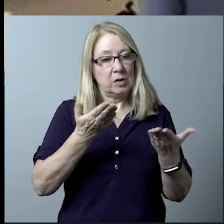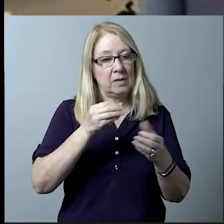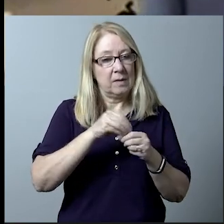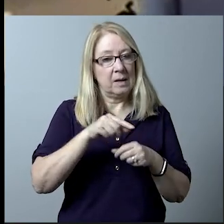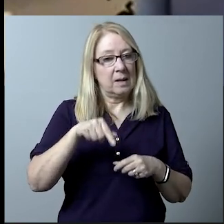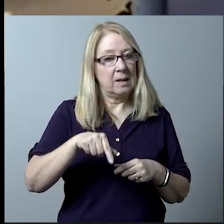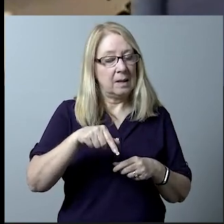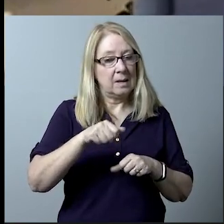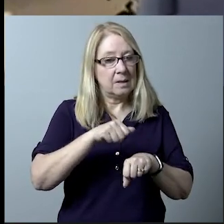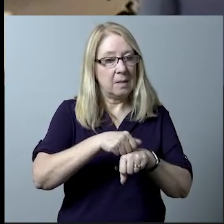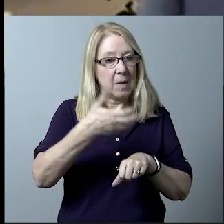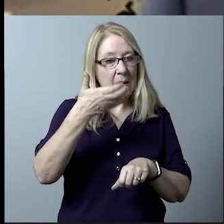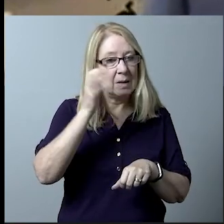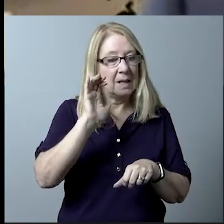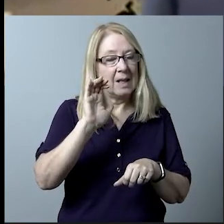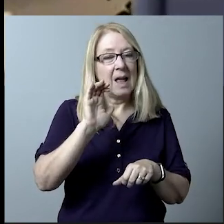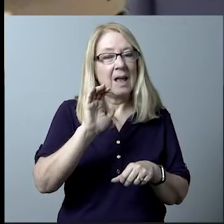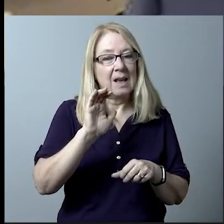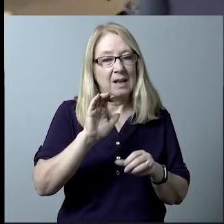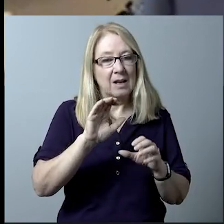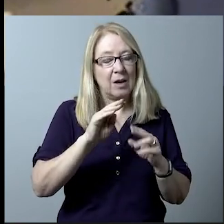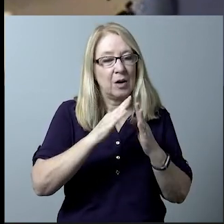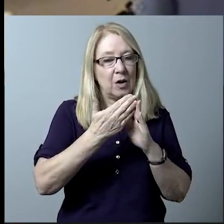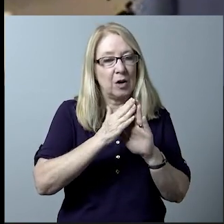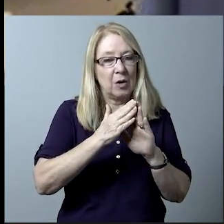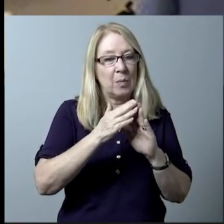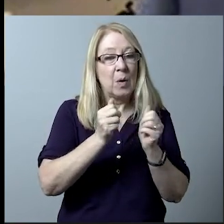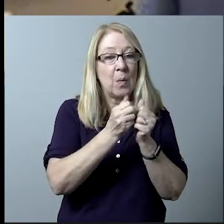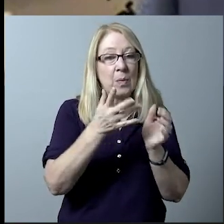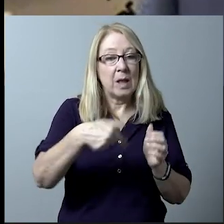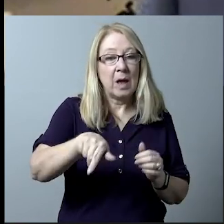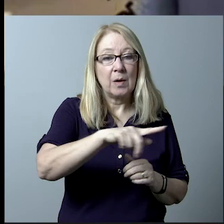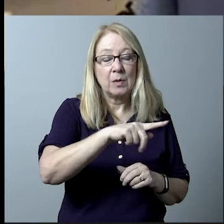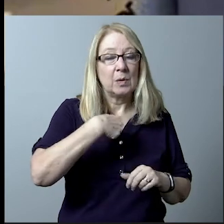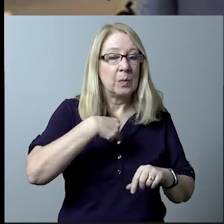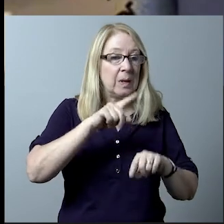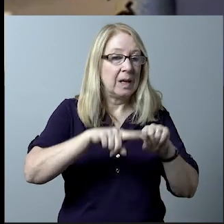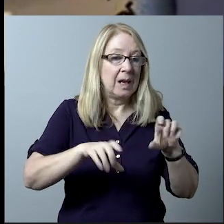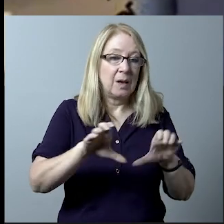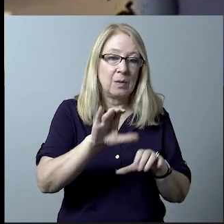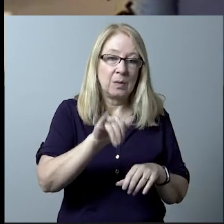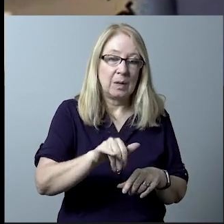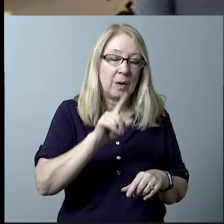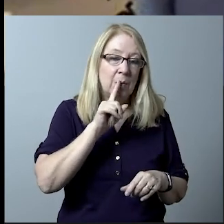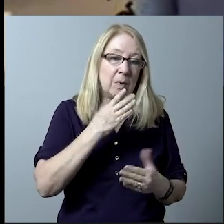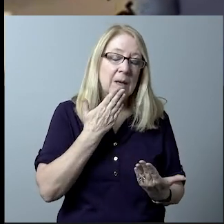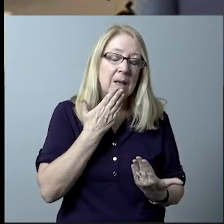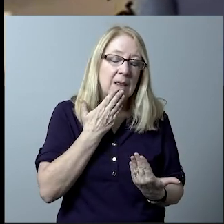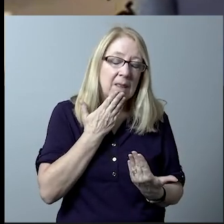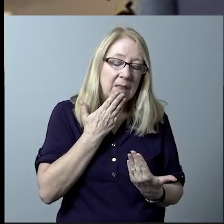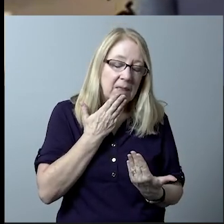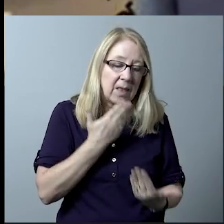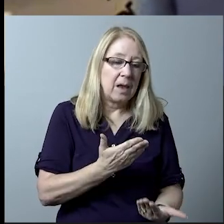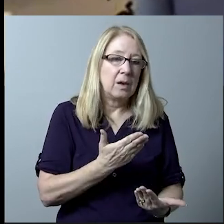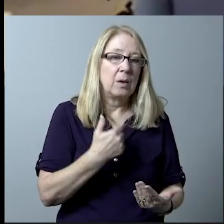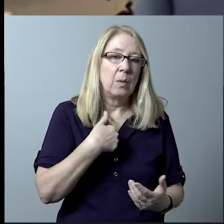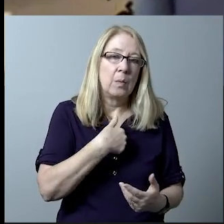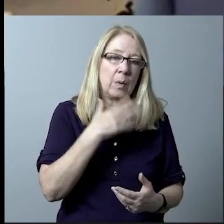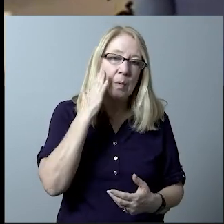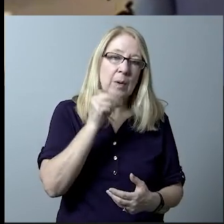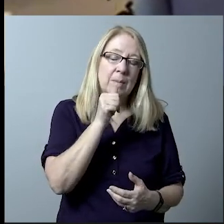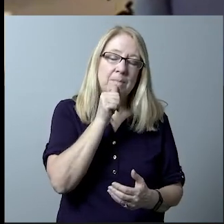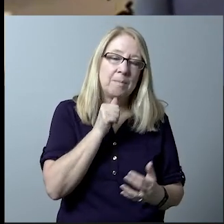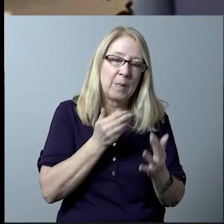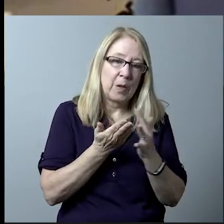in this great mountain lion country. Without you, we can't do this. So thank you so much from the bottom of my